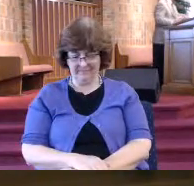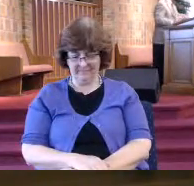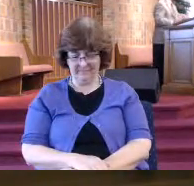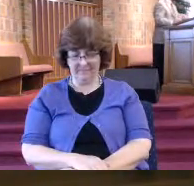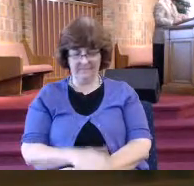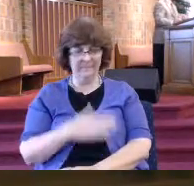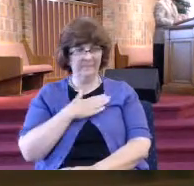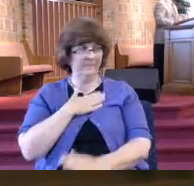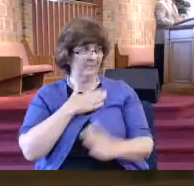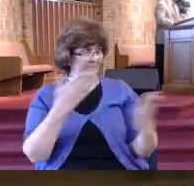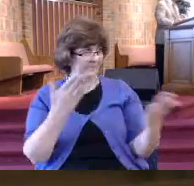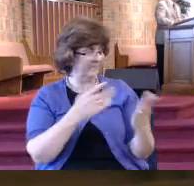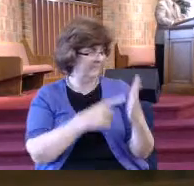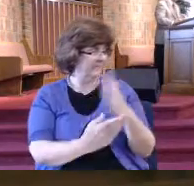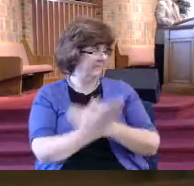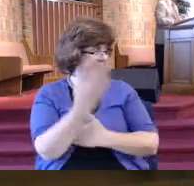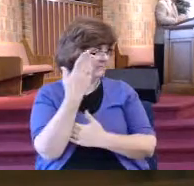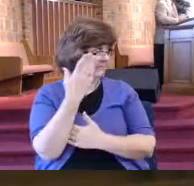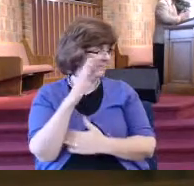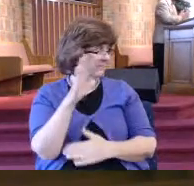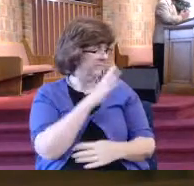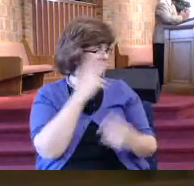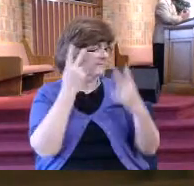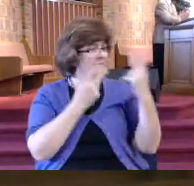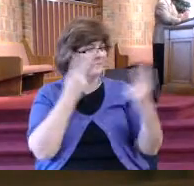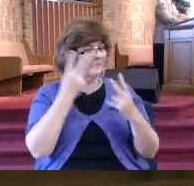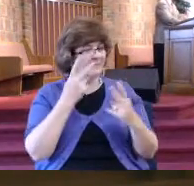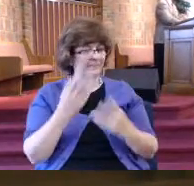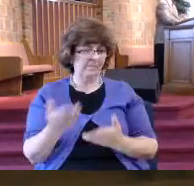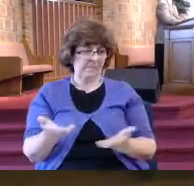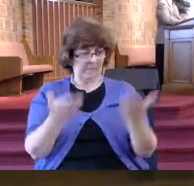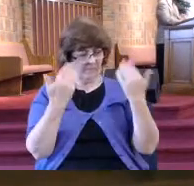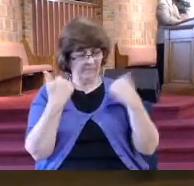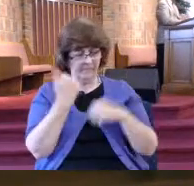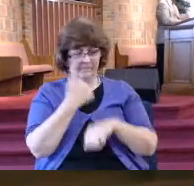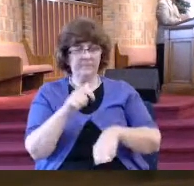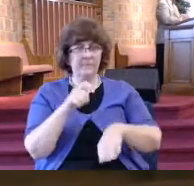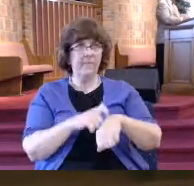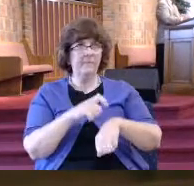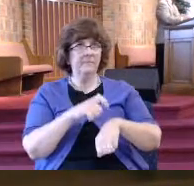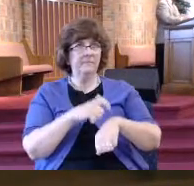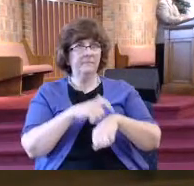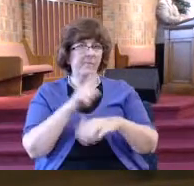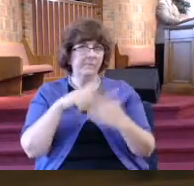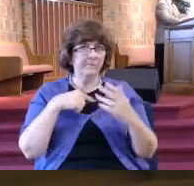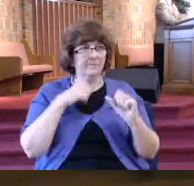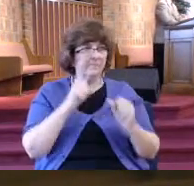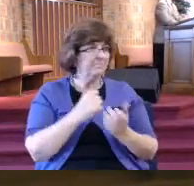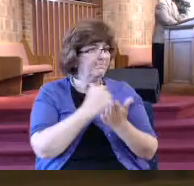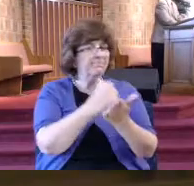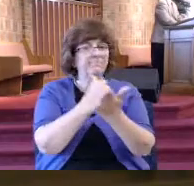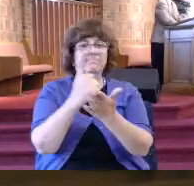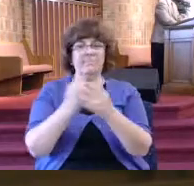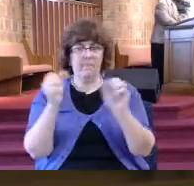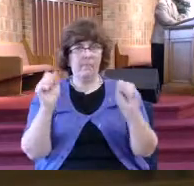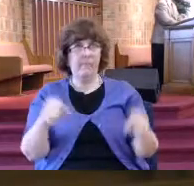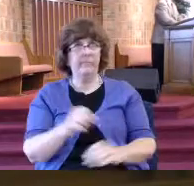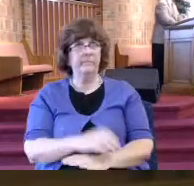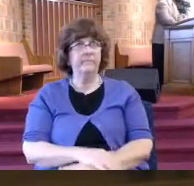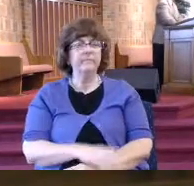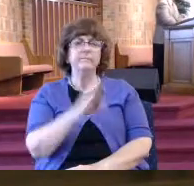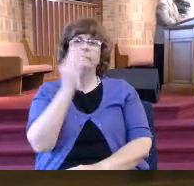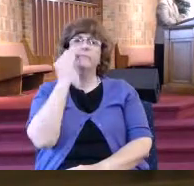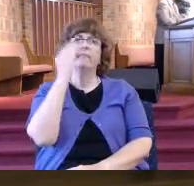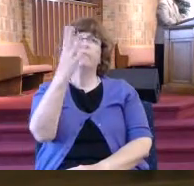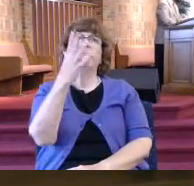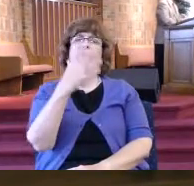Appreciate you being here this morning. If you're visiting, we'd like for you to come back any future time. Let us know if we can serve you some way. Next Sunday, I want to